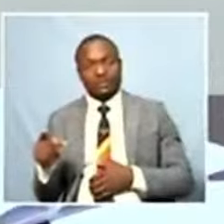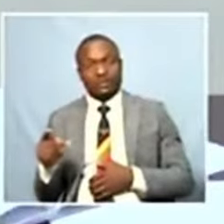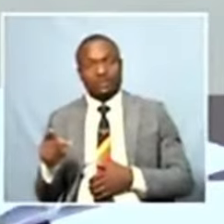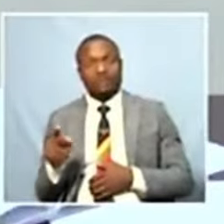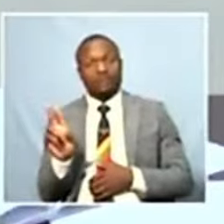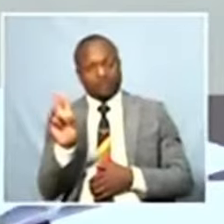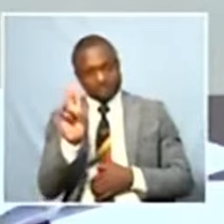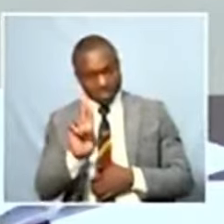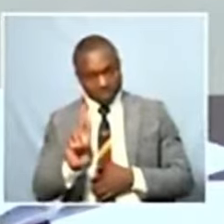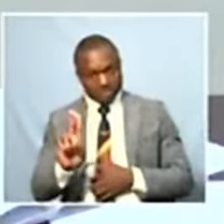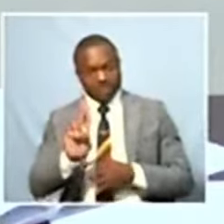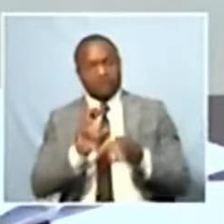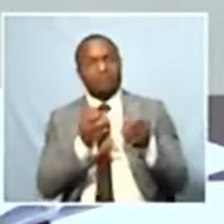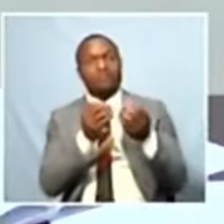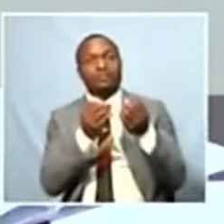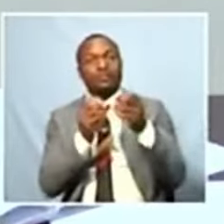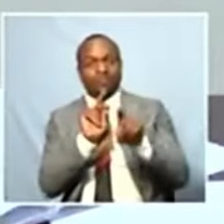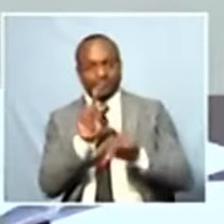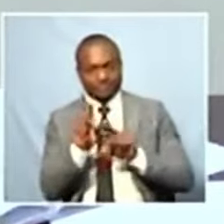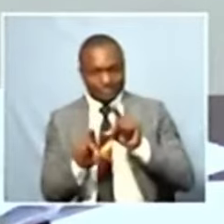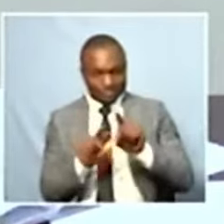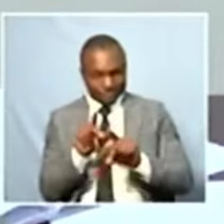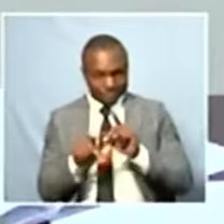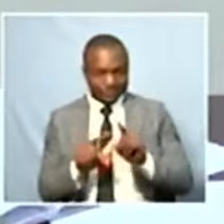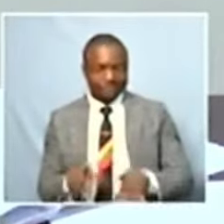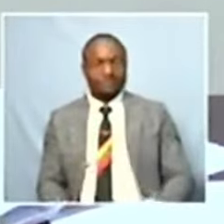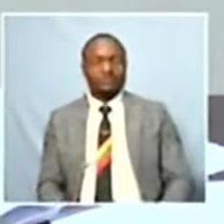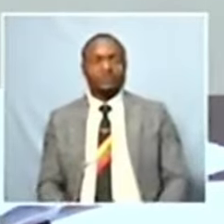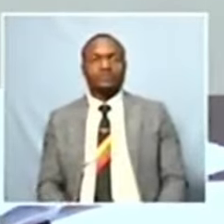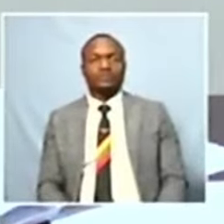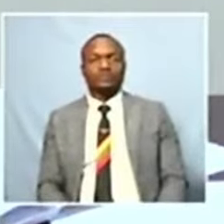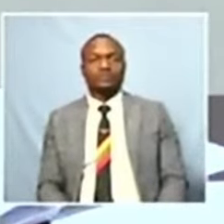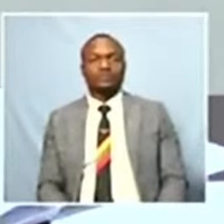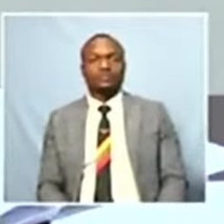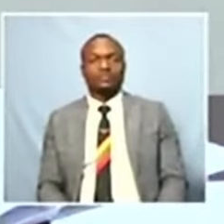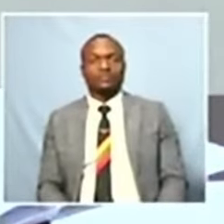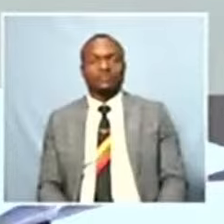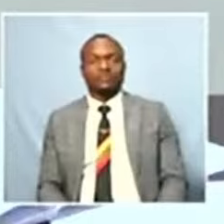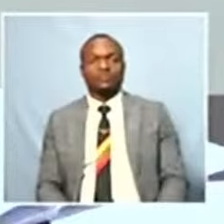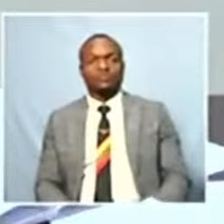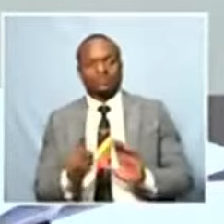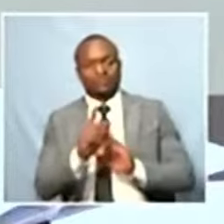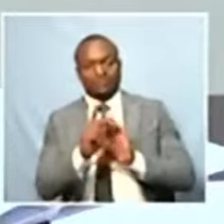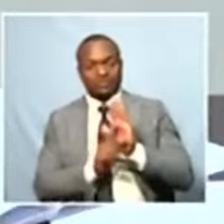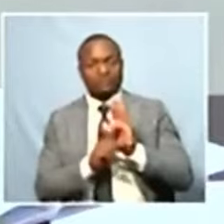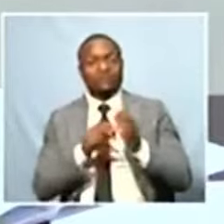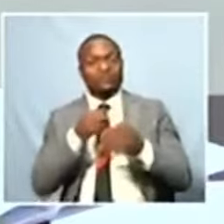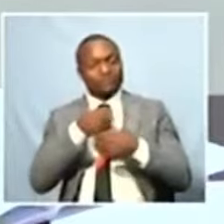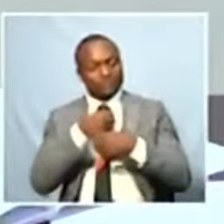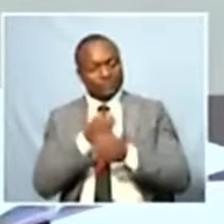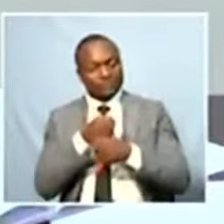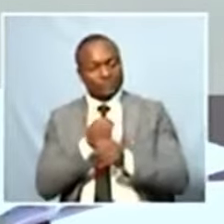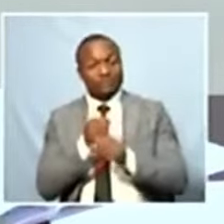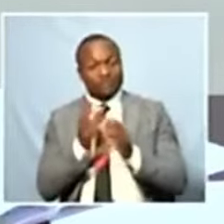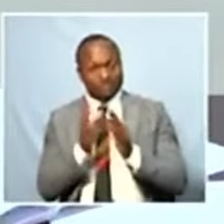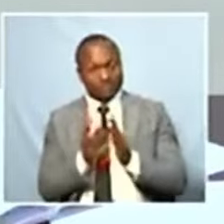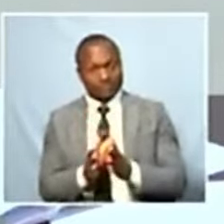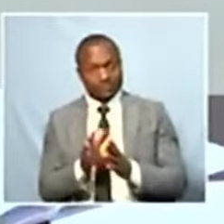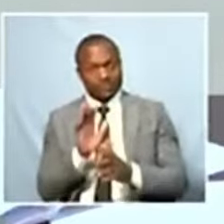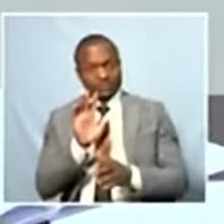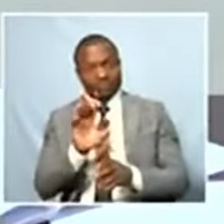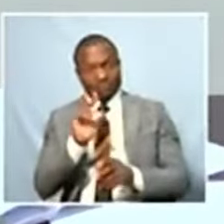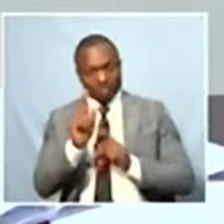a number of people. And usually the policy formulators there's a process